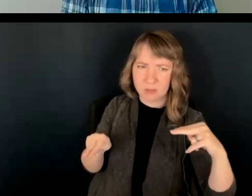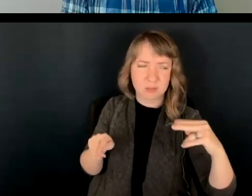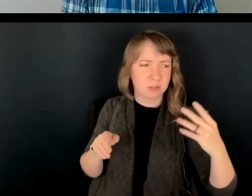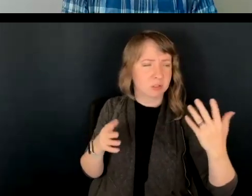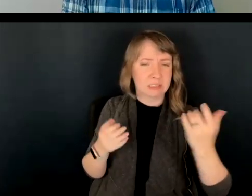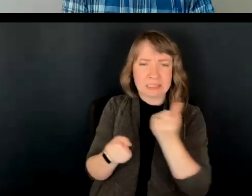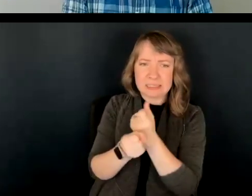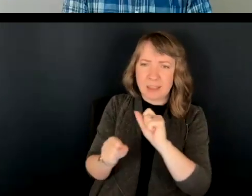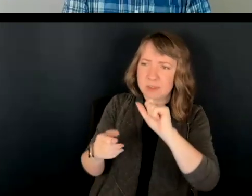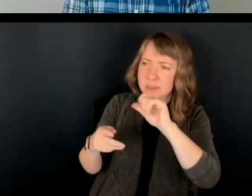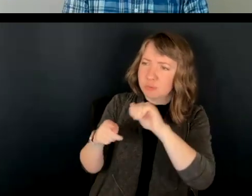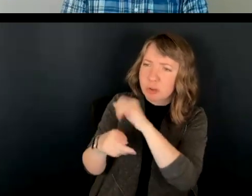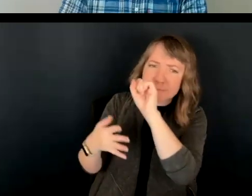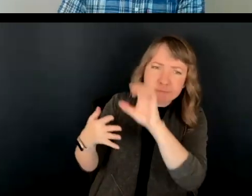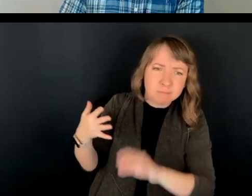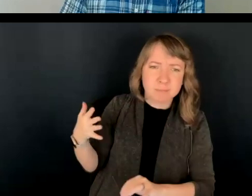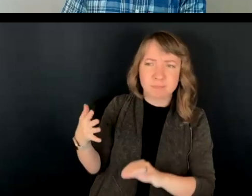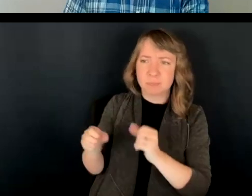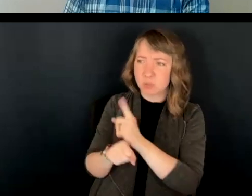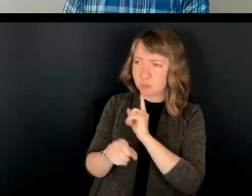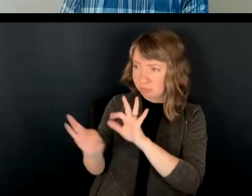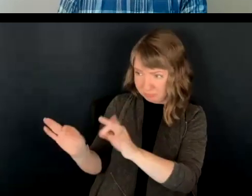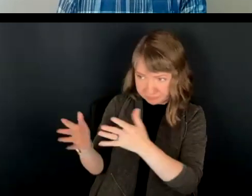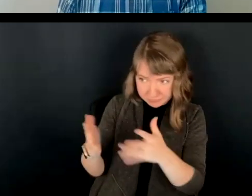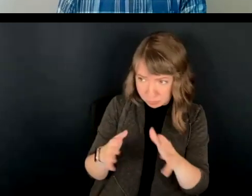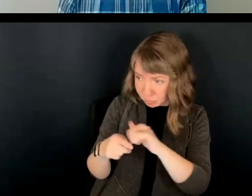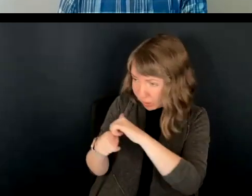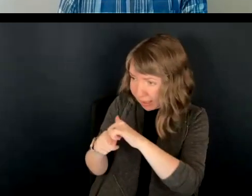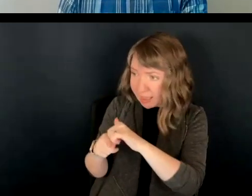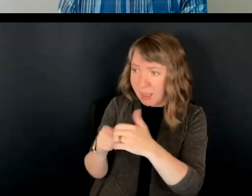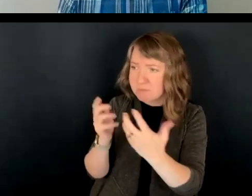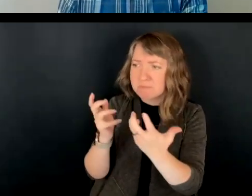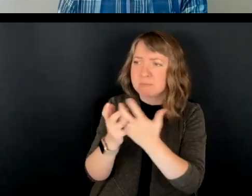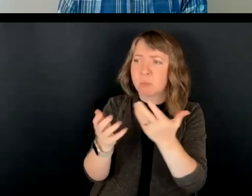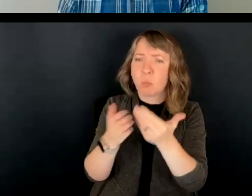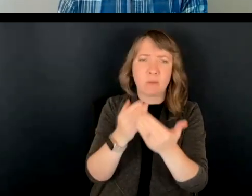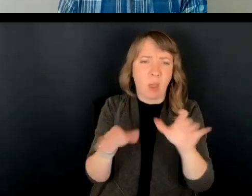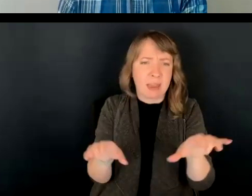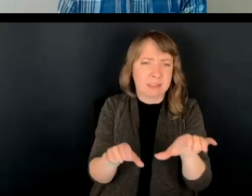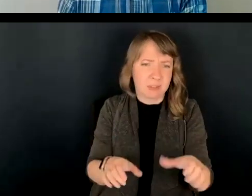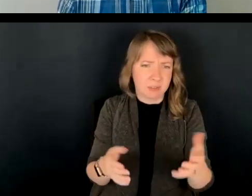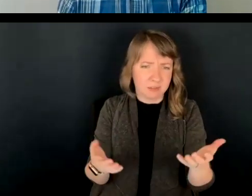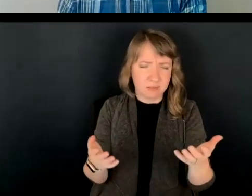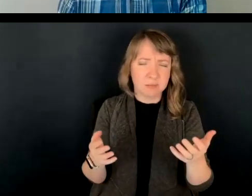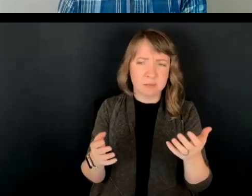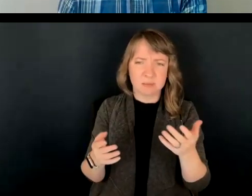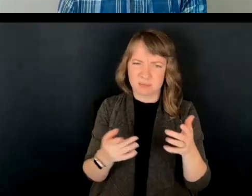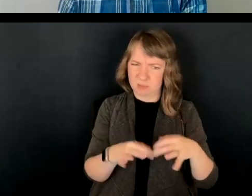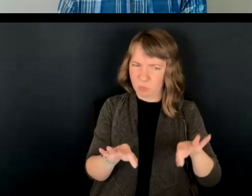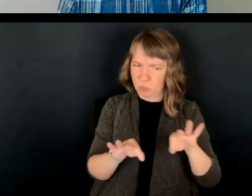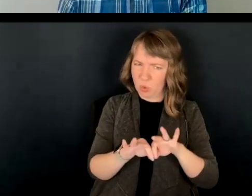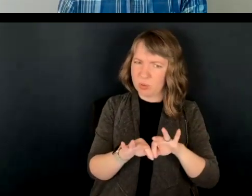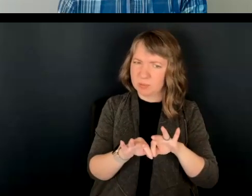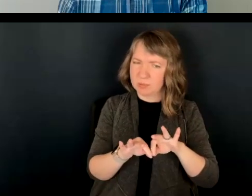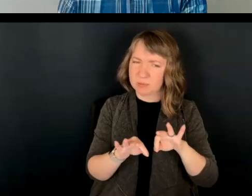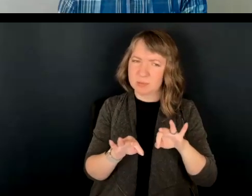and maybe make sure everyone's trained for whatever the activity is, so that people are